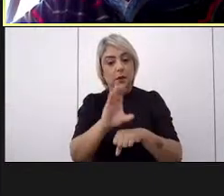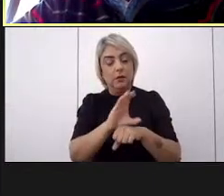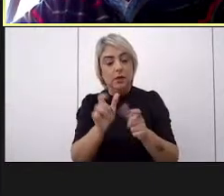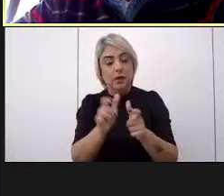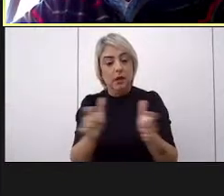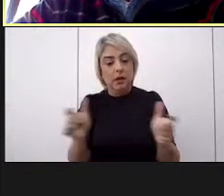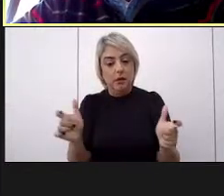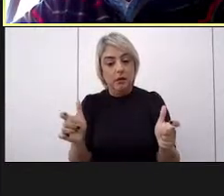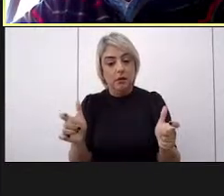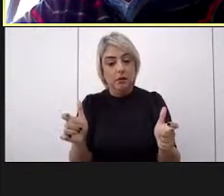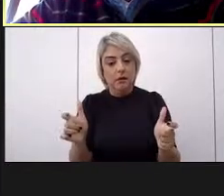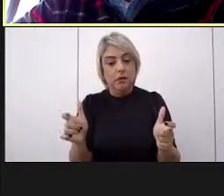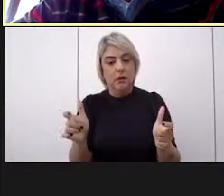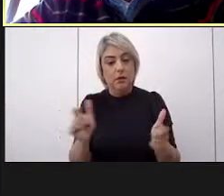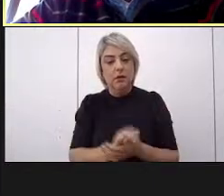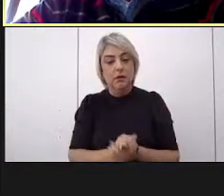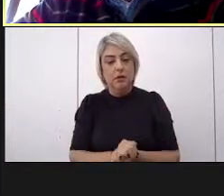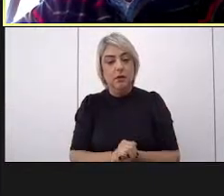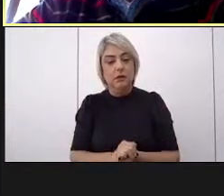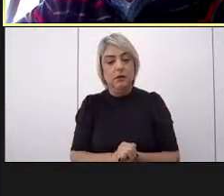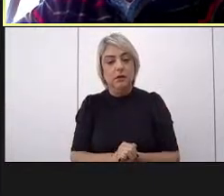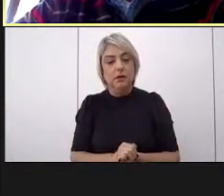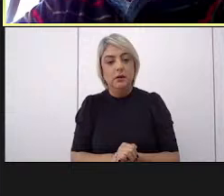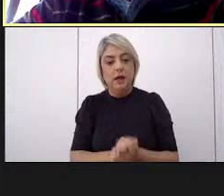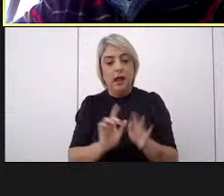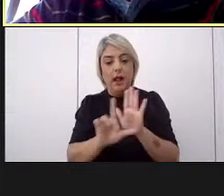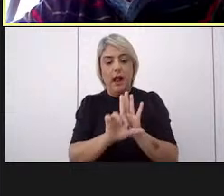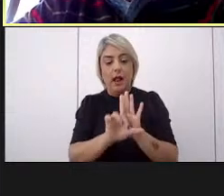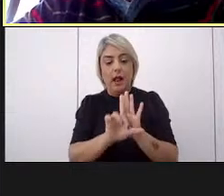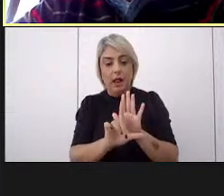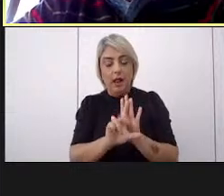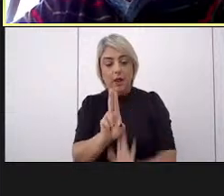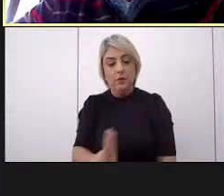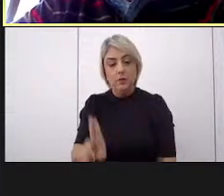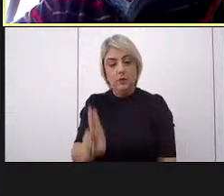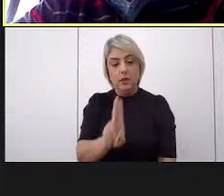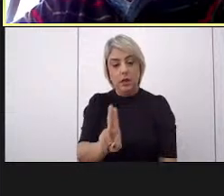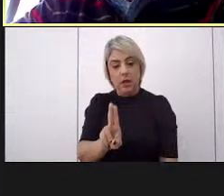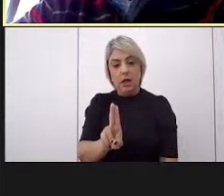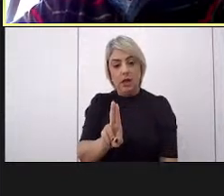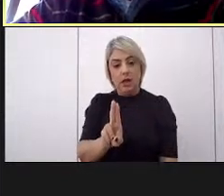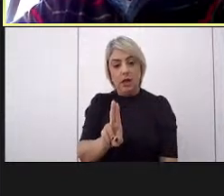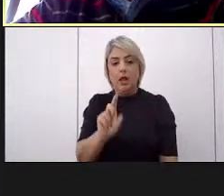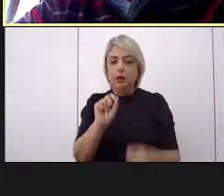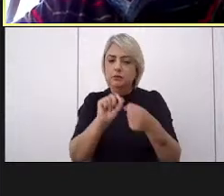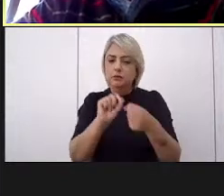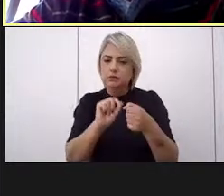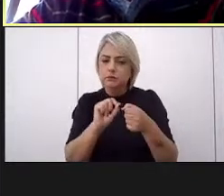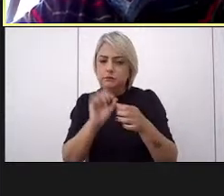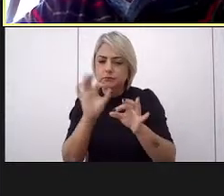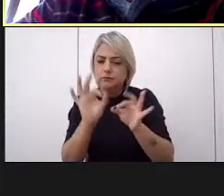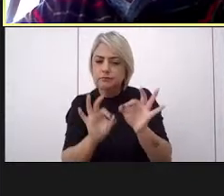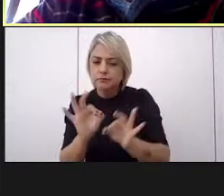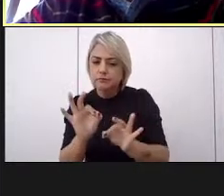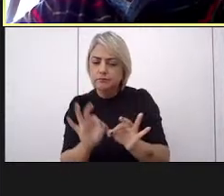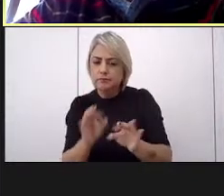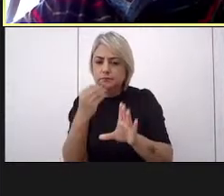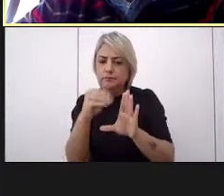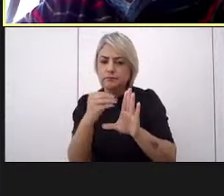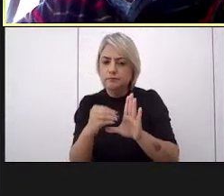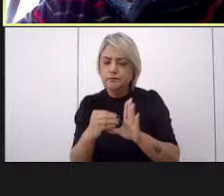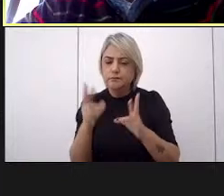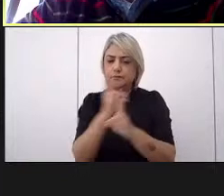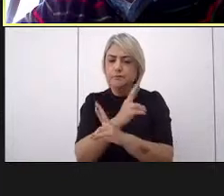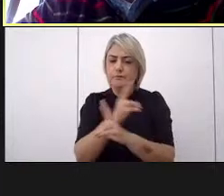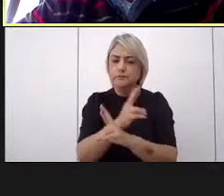The law is used to acknowledge and prioritize the objective interests and values that a public policy intends to